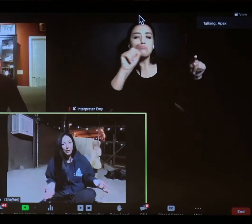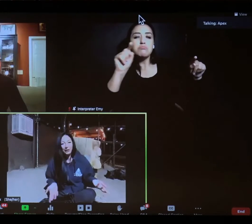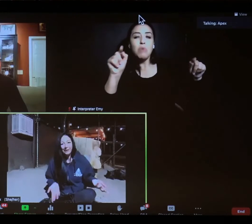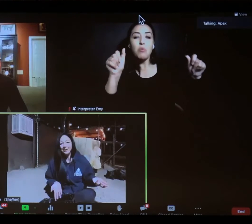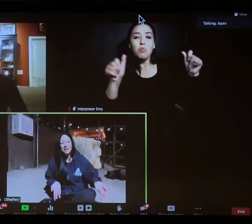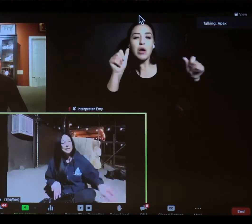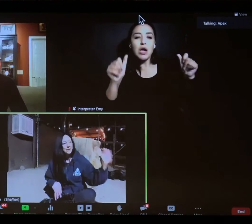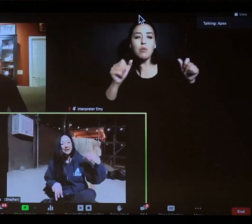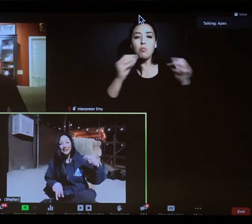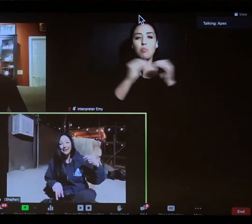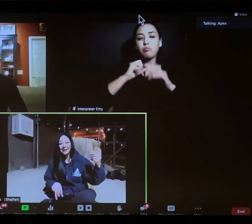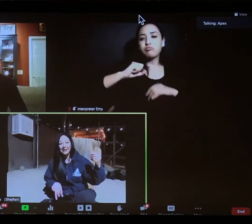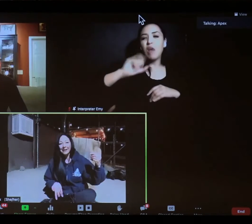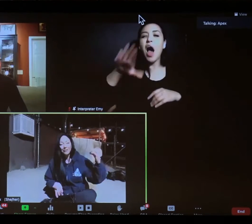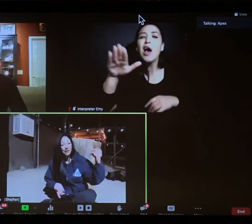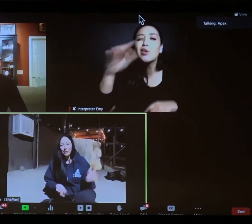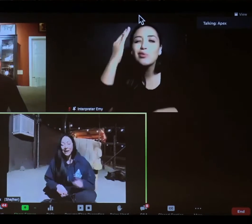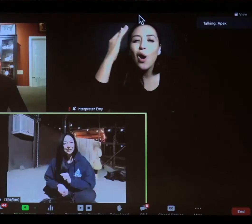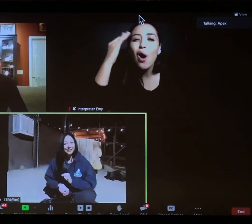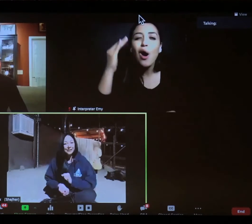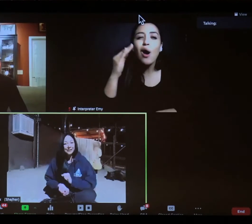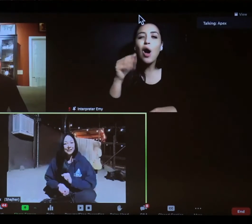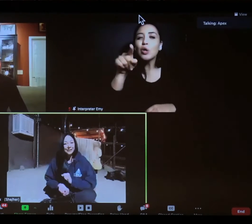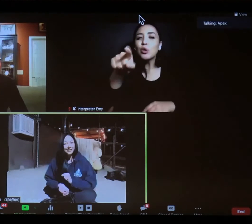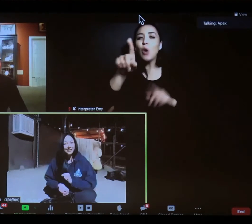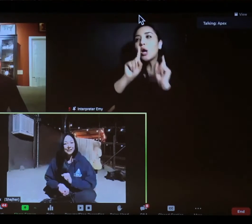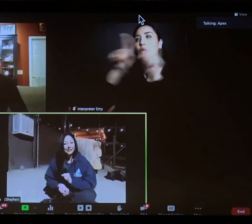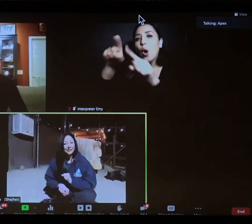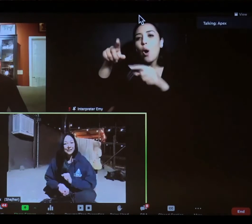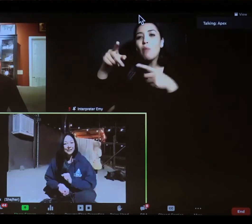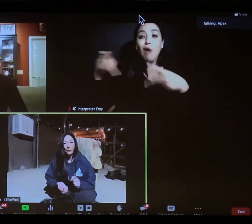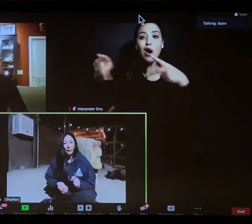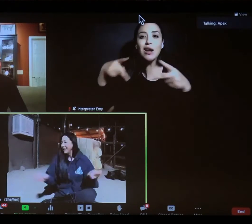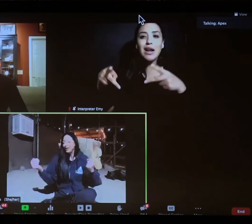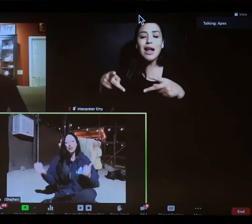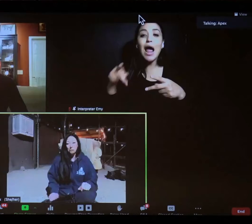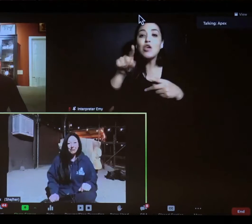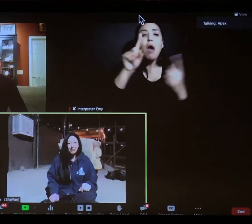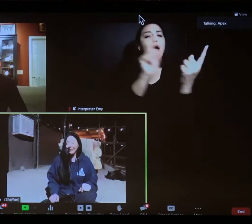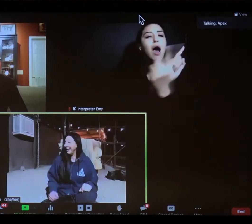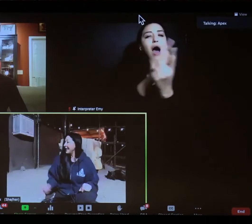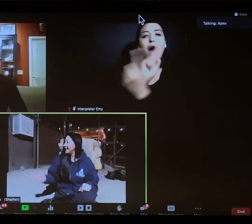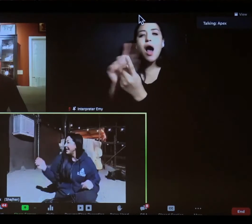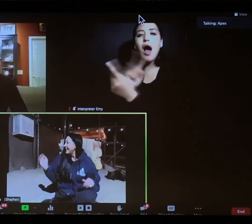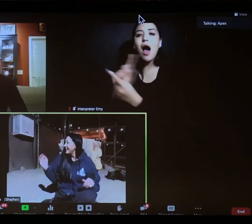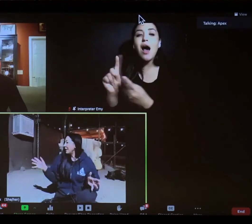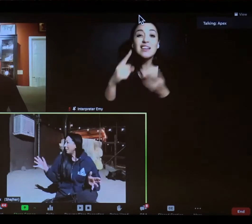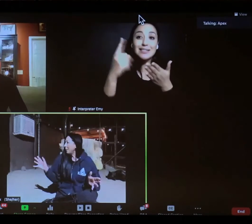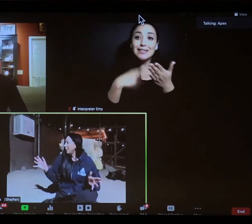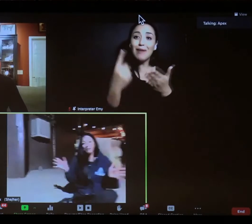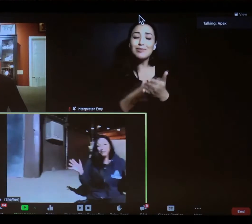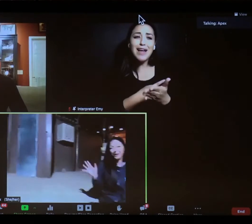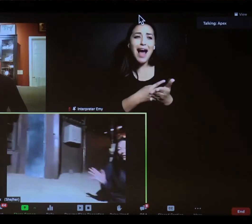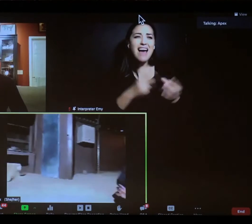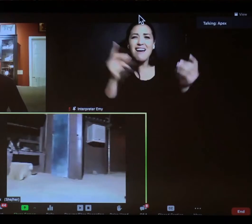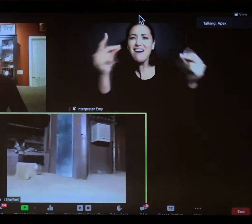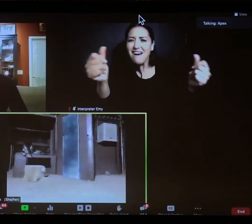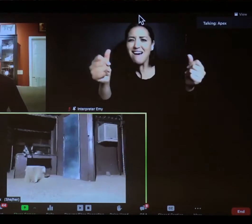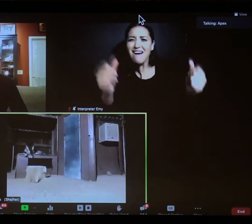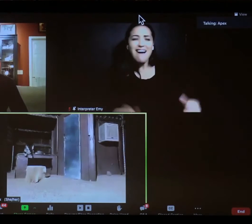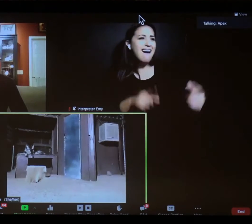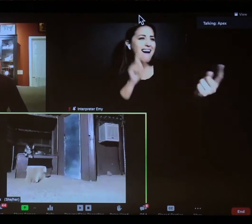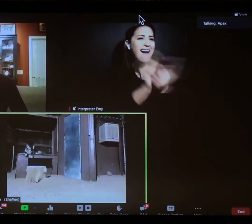party and you meet somebody and right off the bat you kind of click. You don't. And so we give them that opportunity, and then